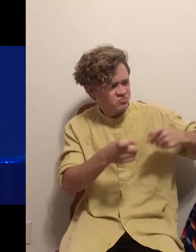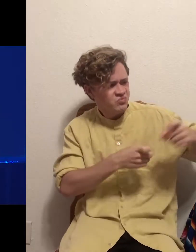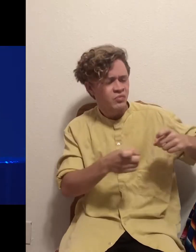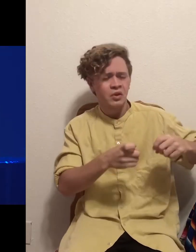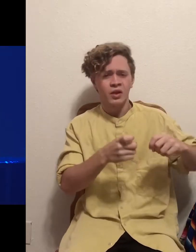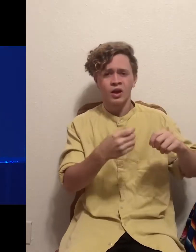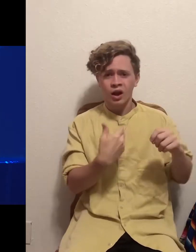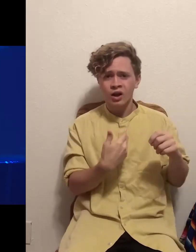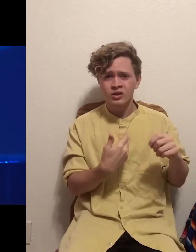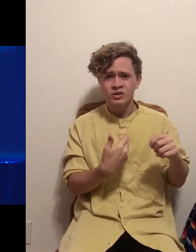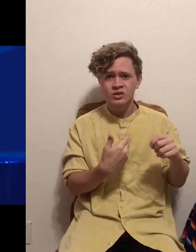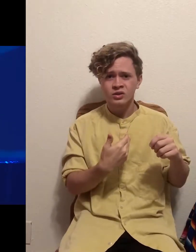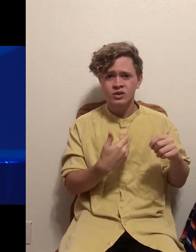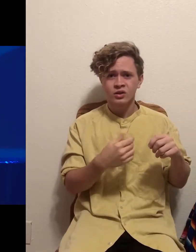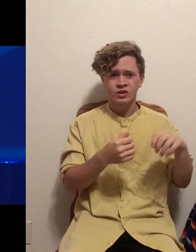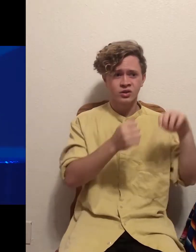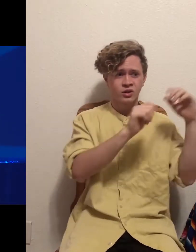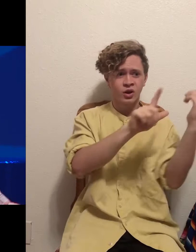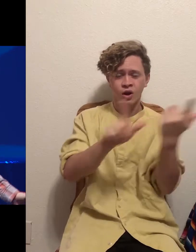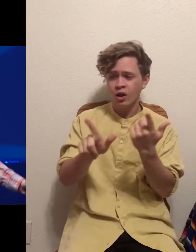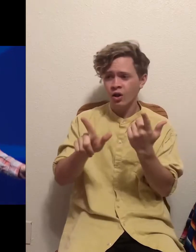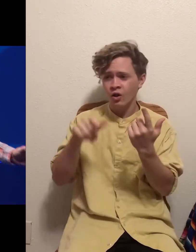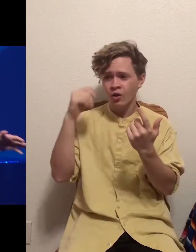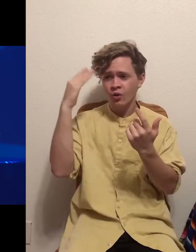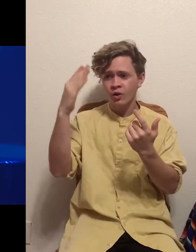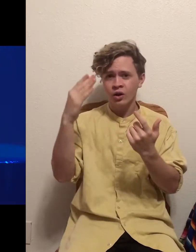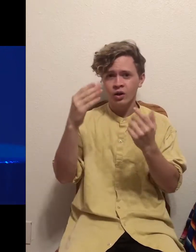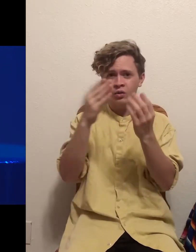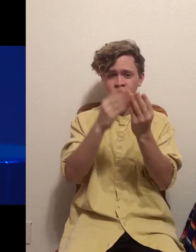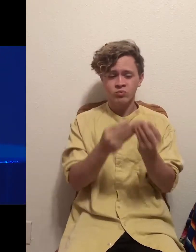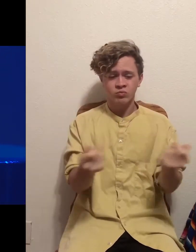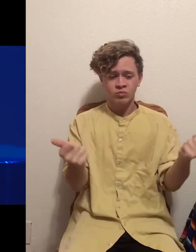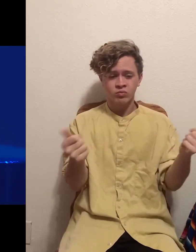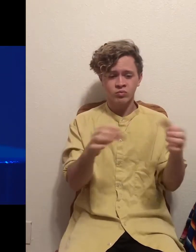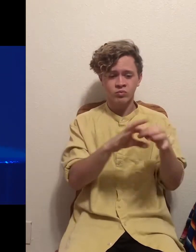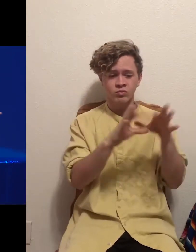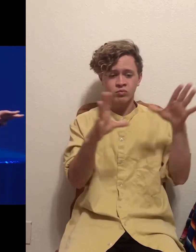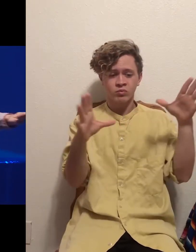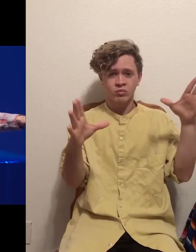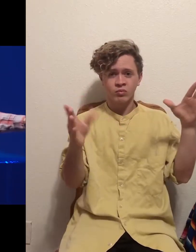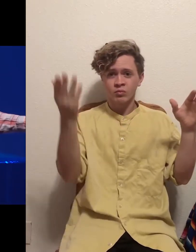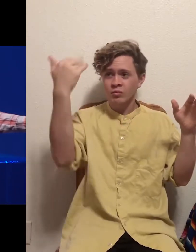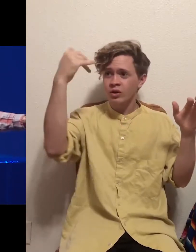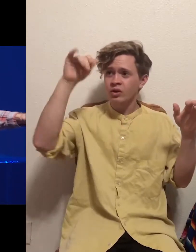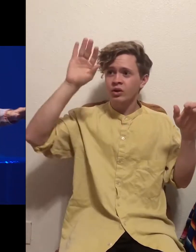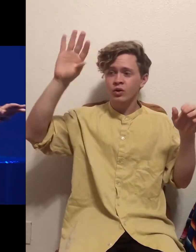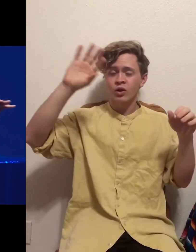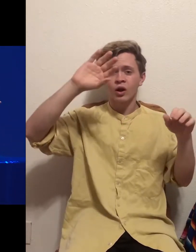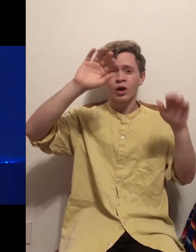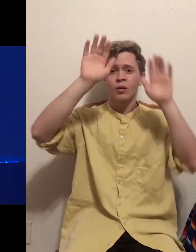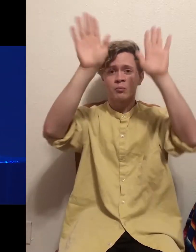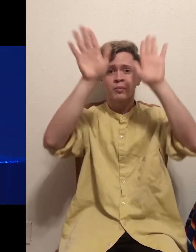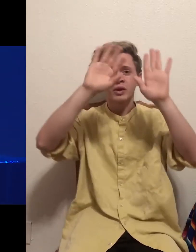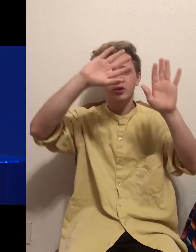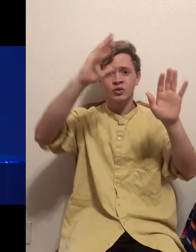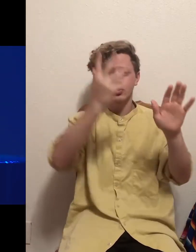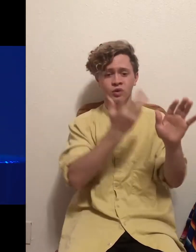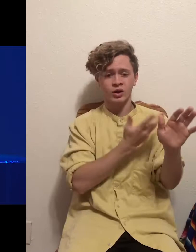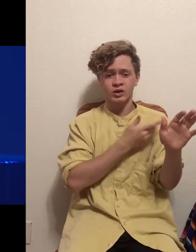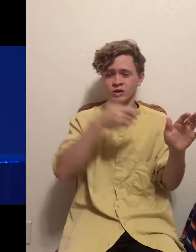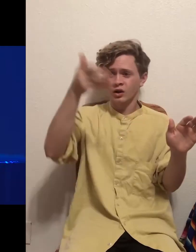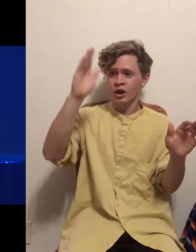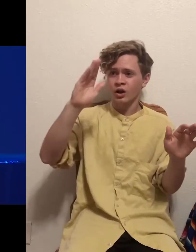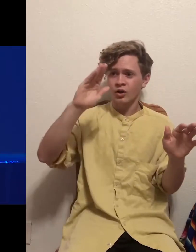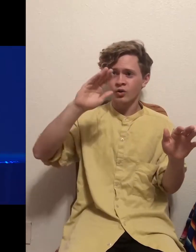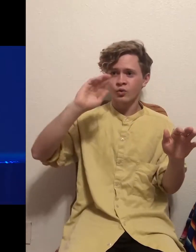would fall to the ground. And because of your amazing grace, God, we praise you today.